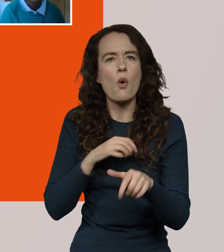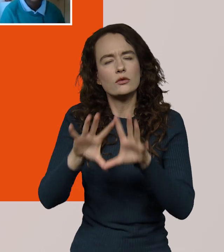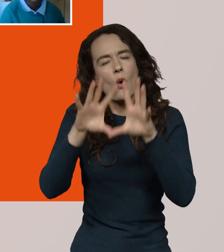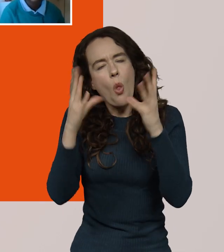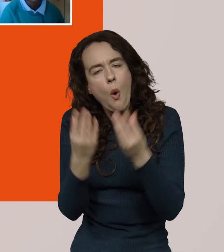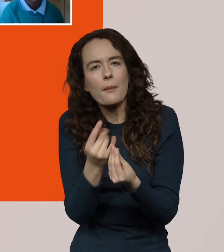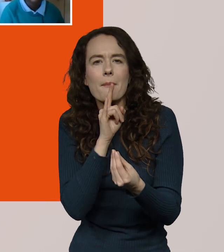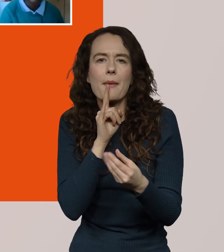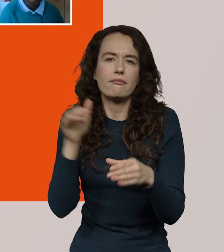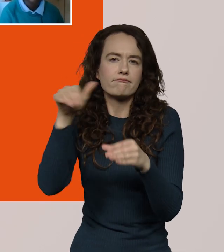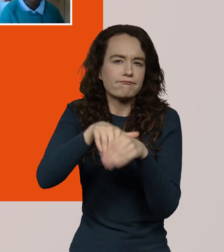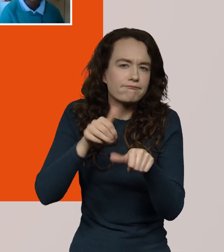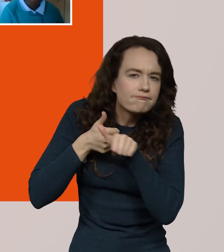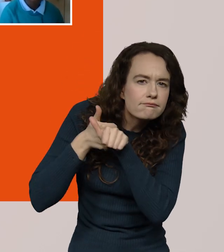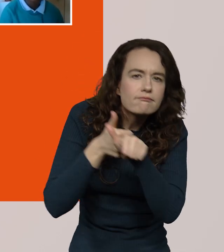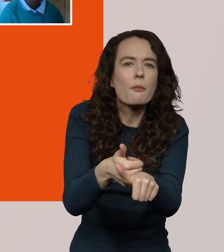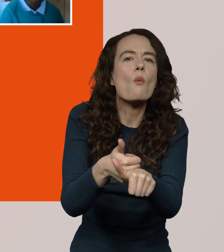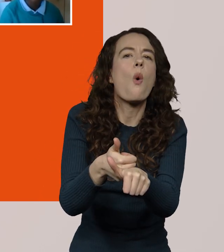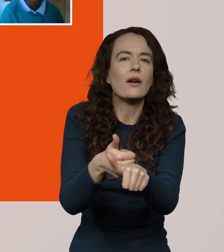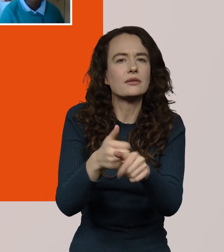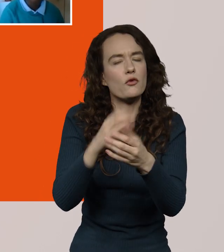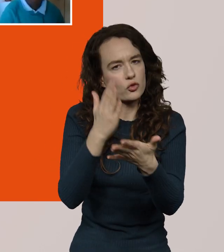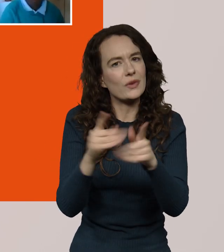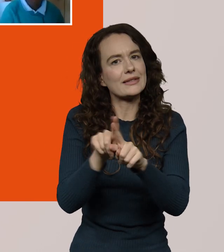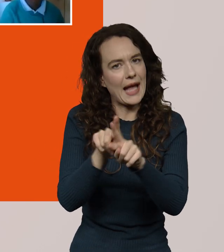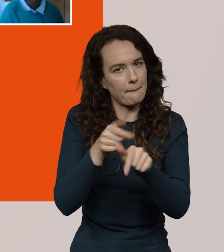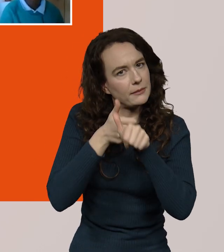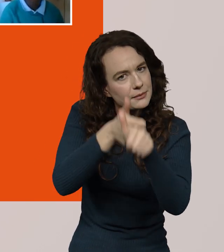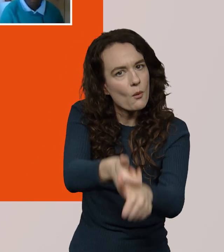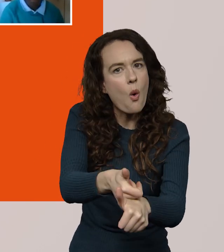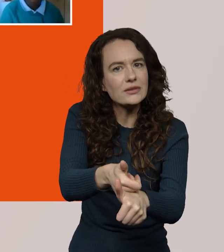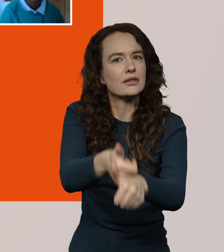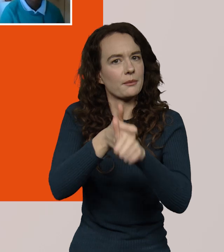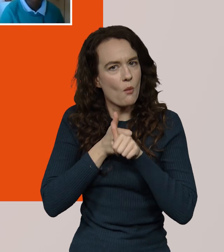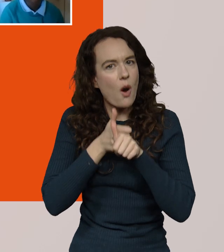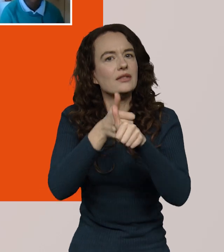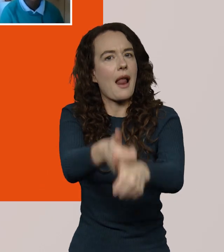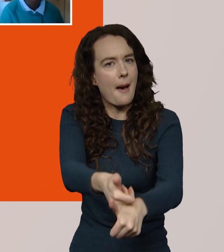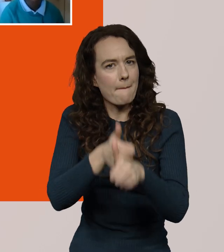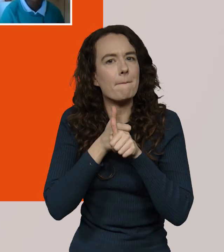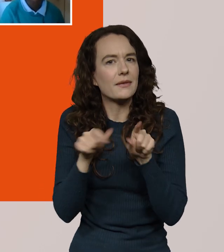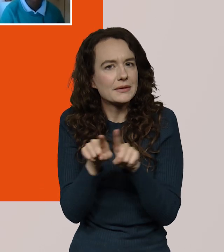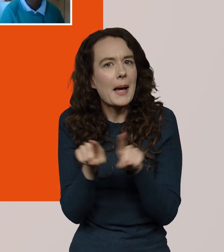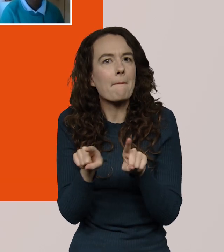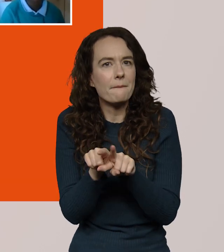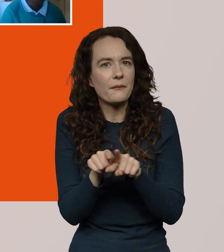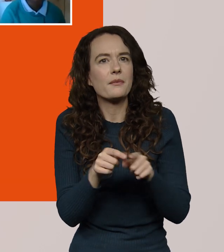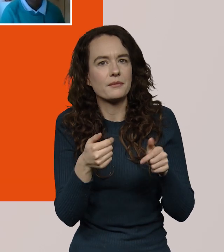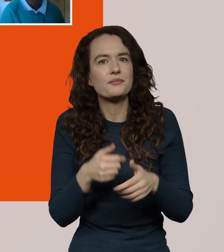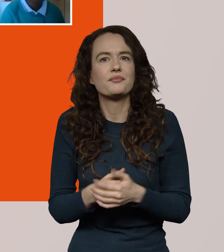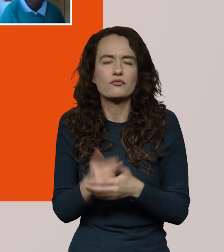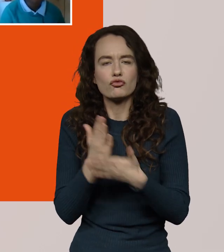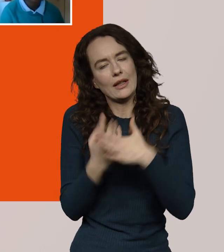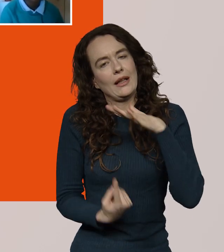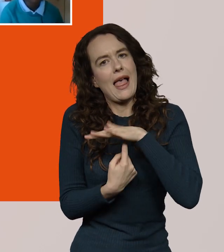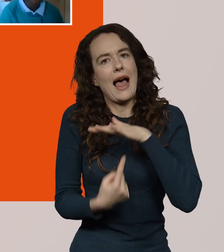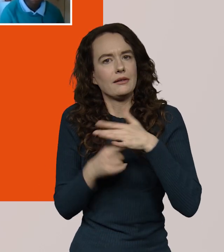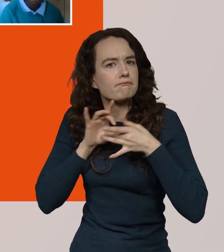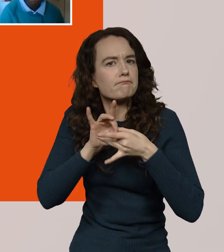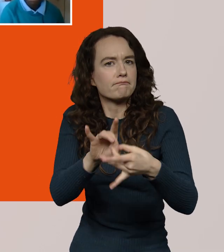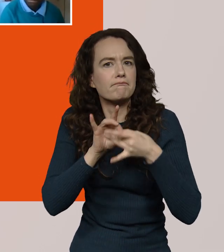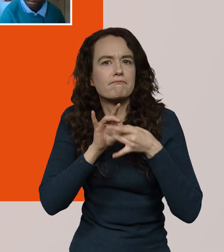from the day I was born, by giving birth to me, it's always been there. And when I struggle in